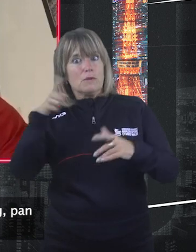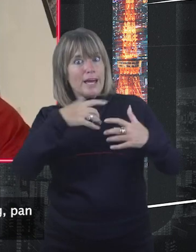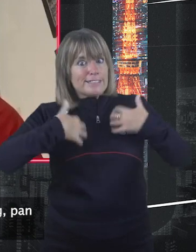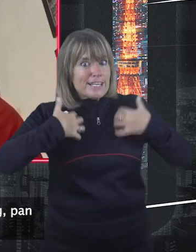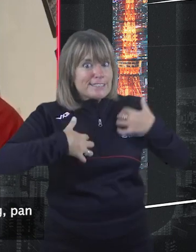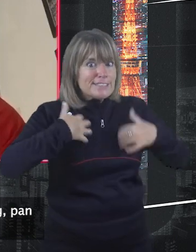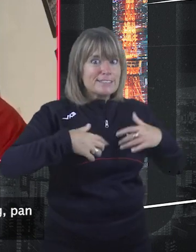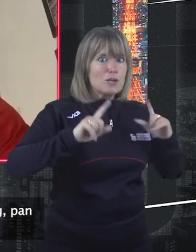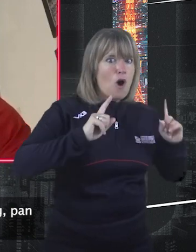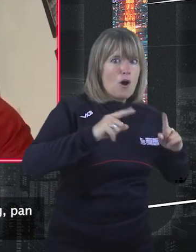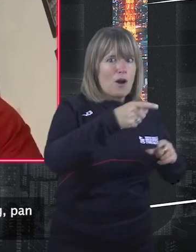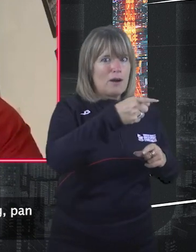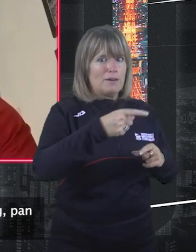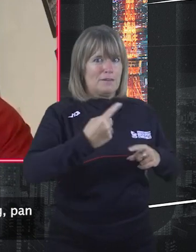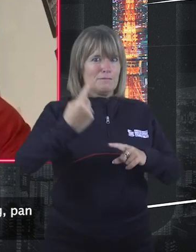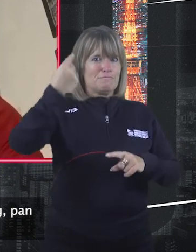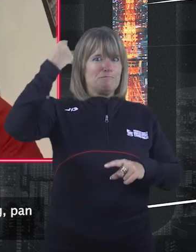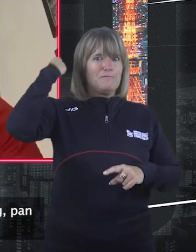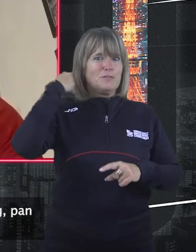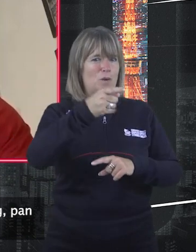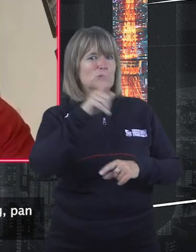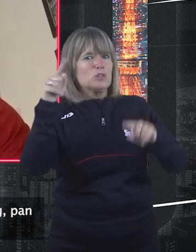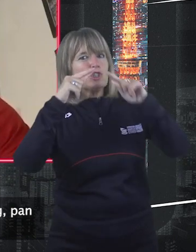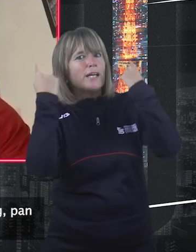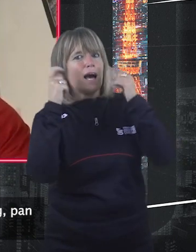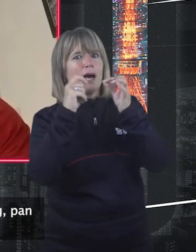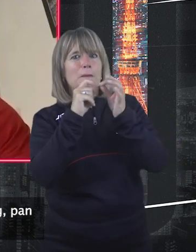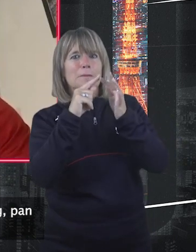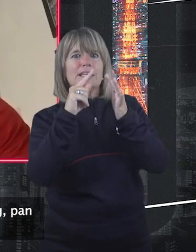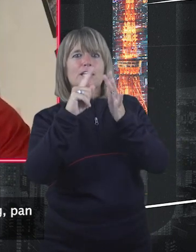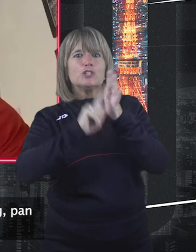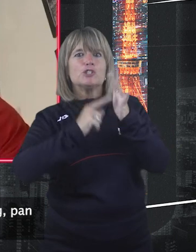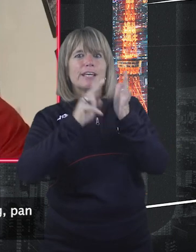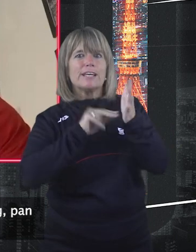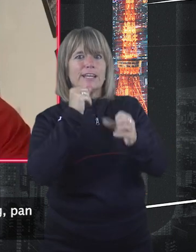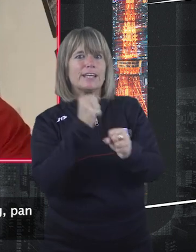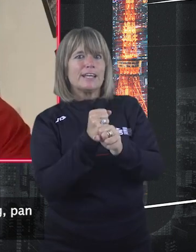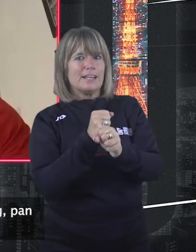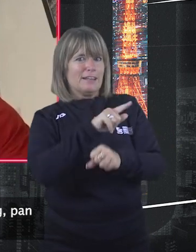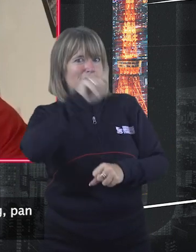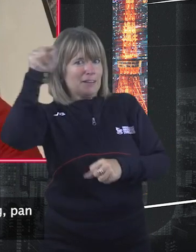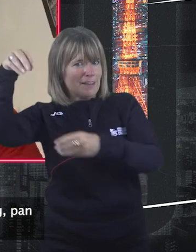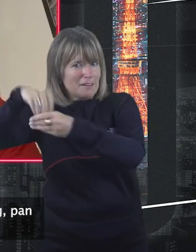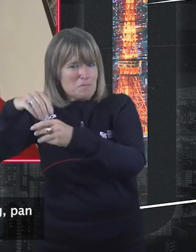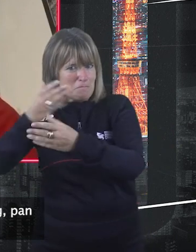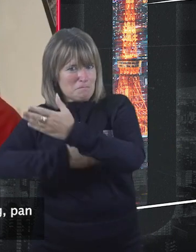Tokyo as you were back in the days when you went to Beijing, when you made your debut at the Paralympics?